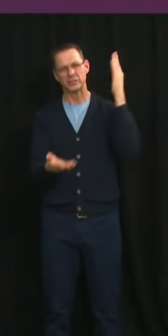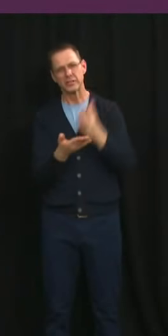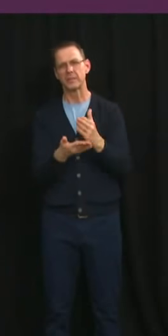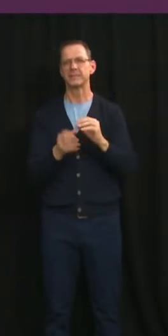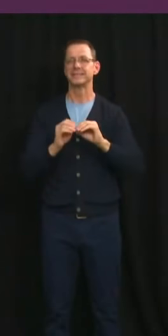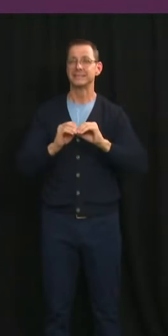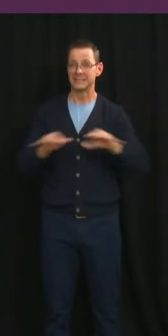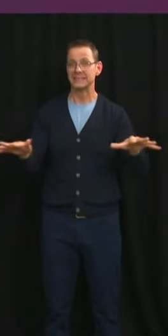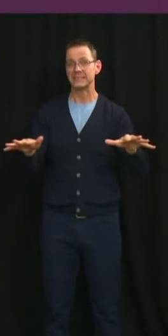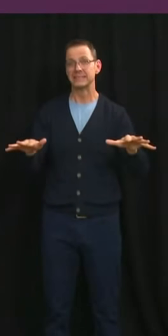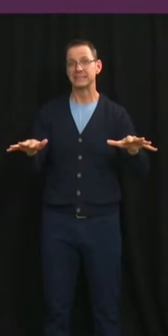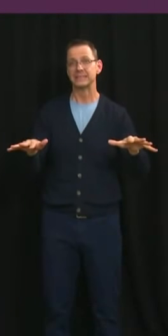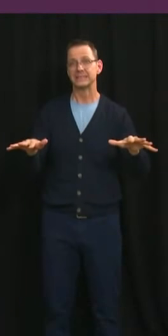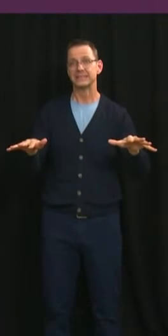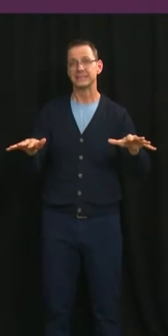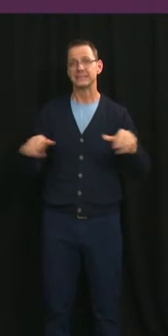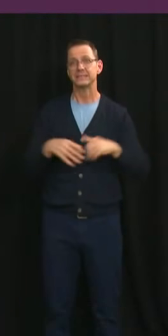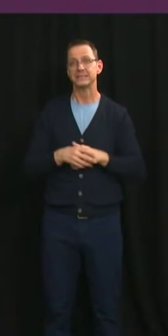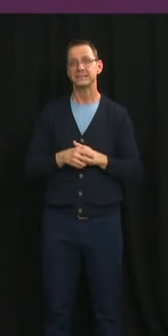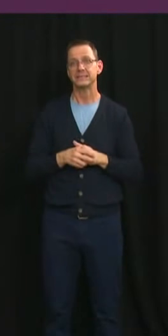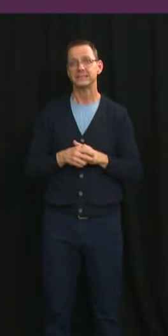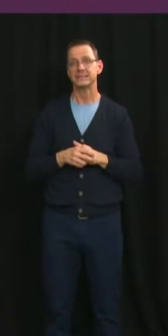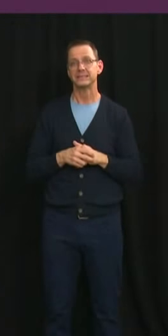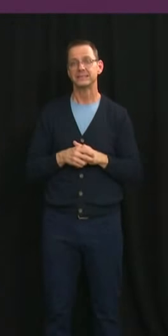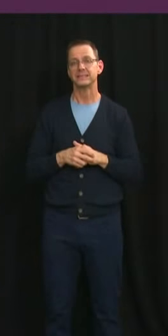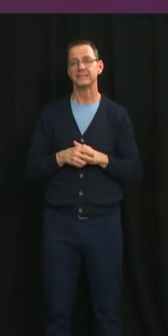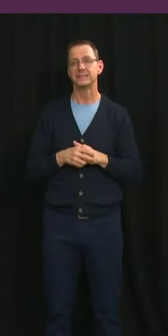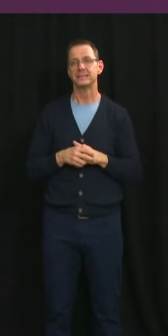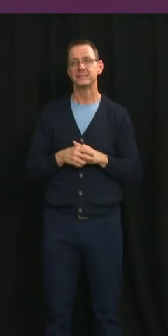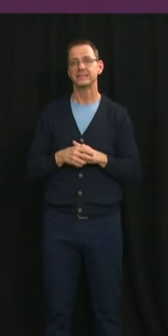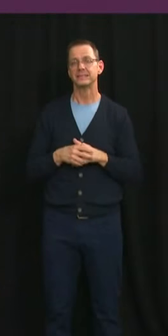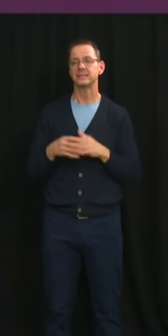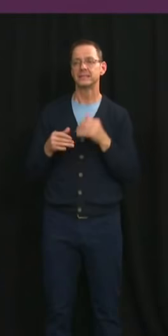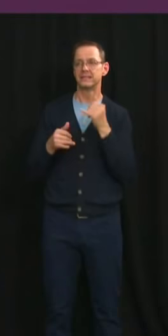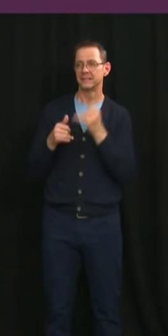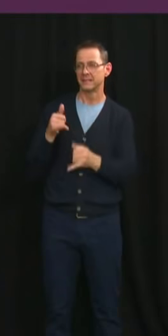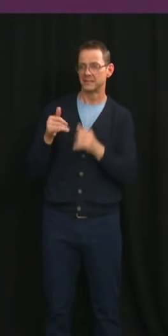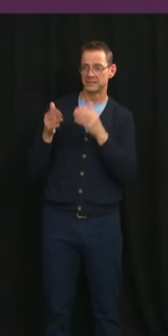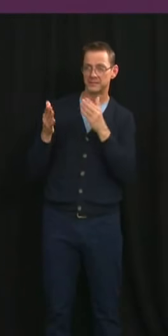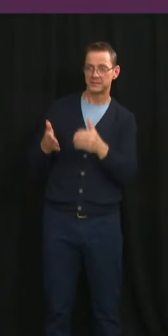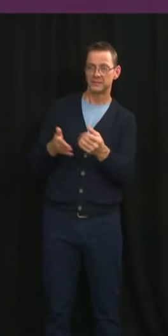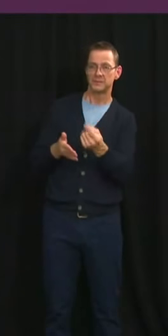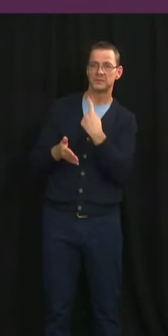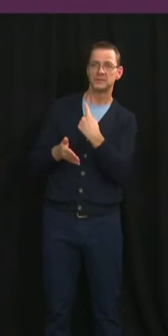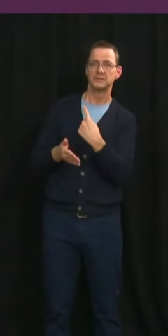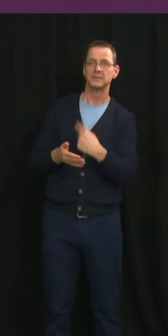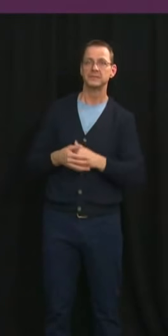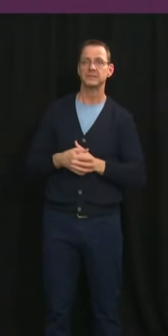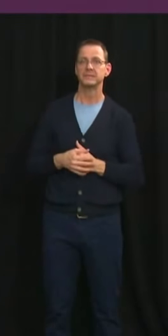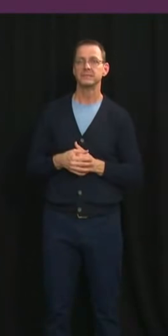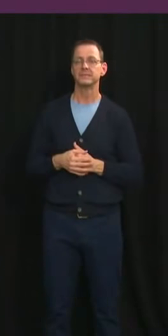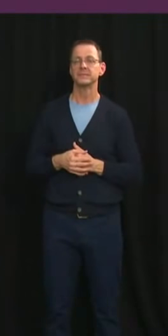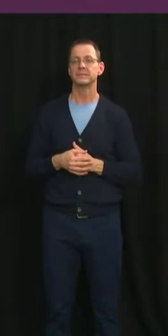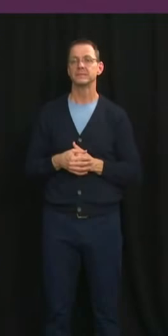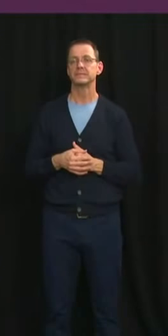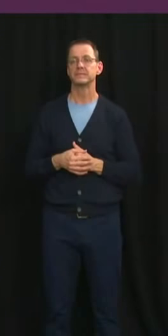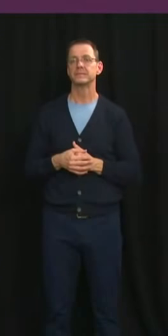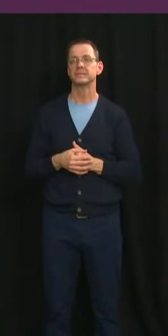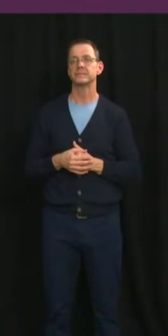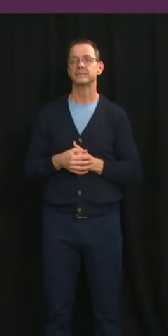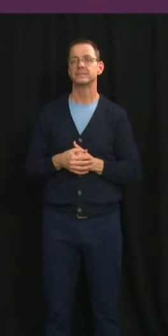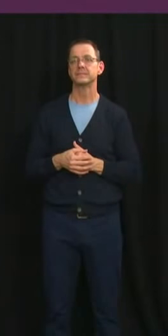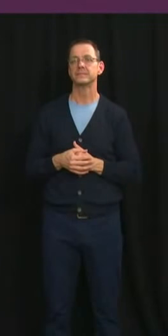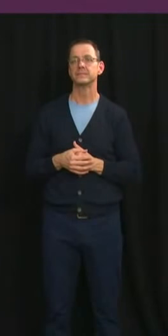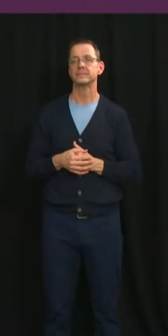you, Dr. Hinshaw. Operator, can you please put through our final question of the day? Thank you. The final question is from Audrey Neveu, Radio Canada.